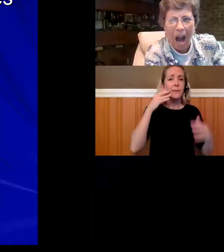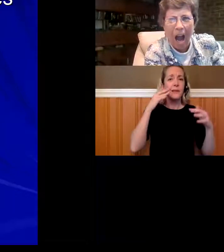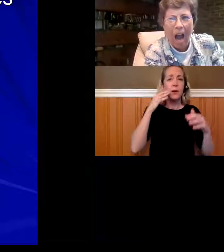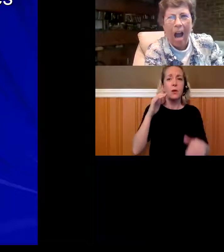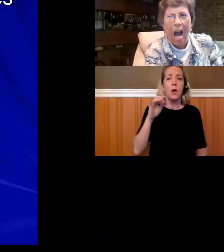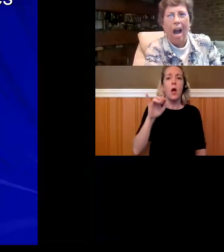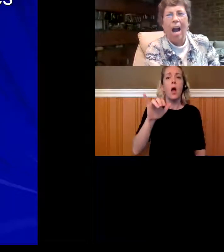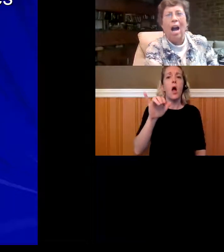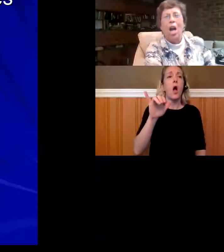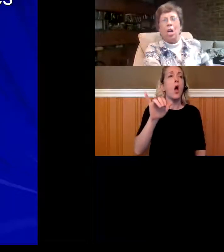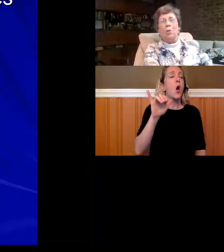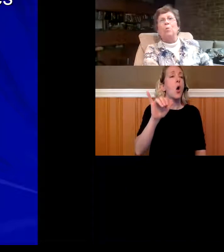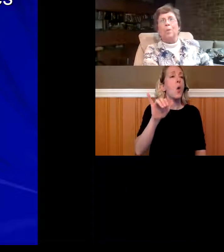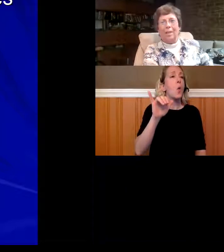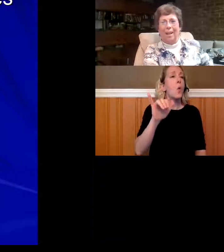Oh,